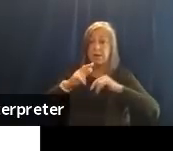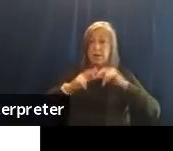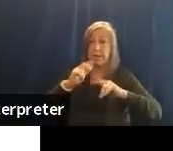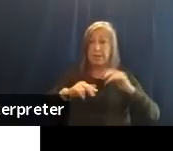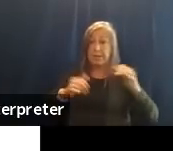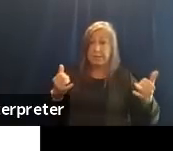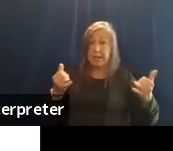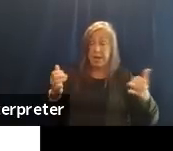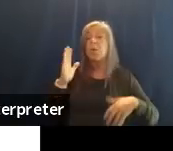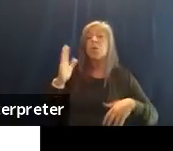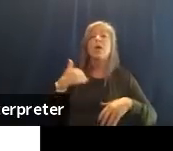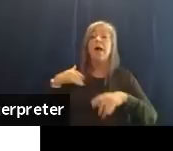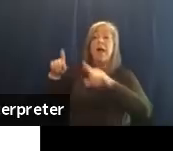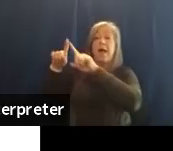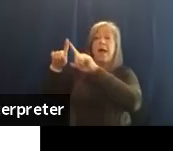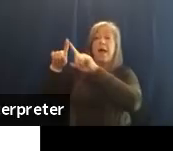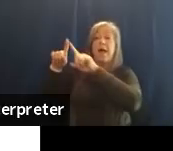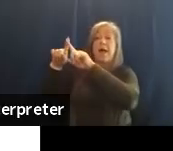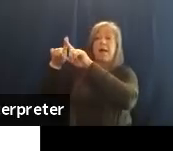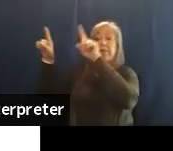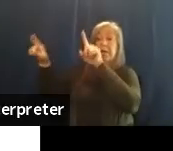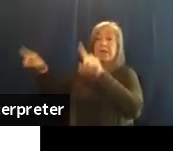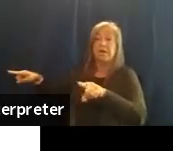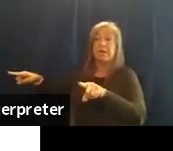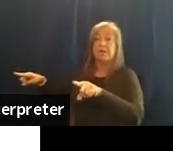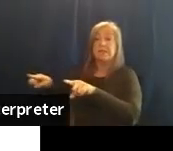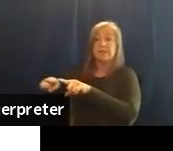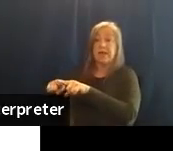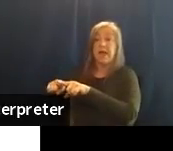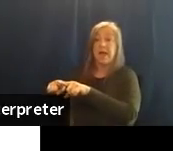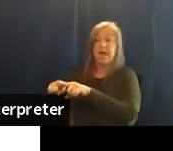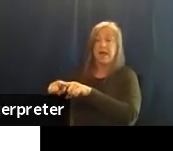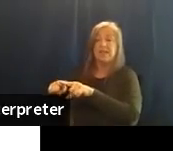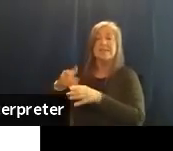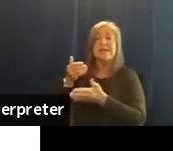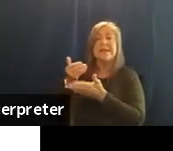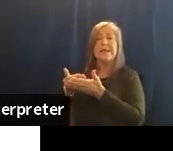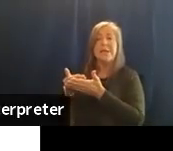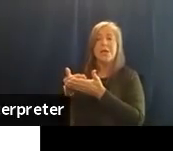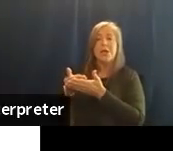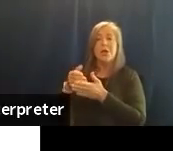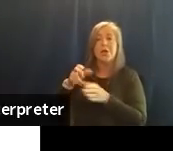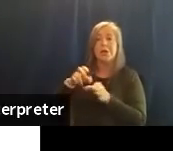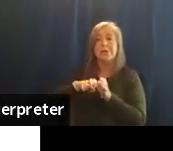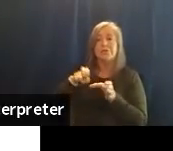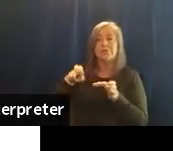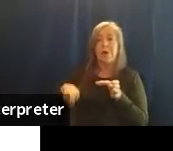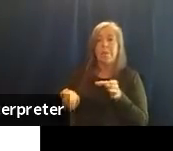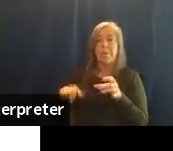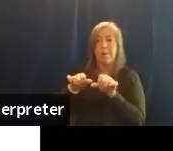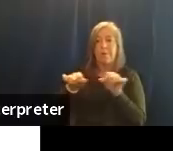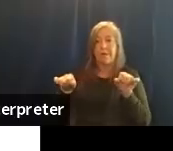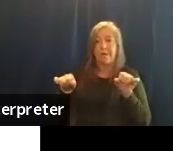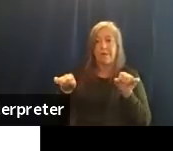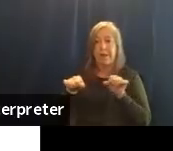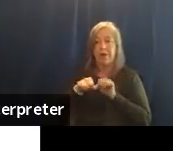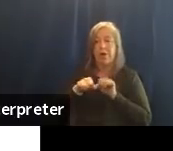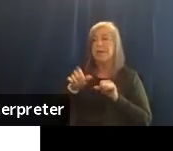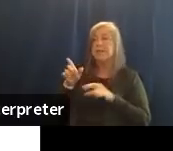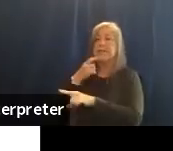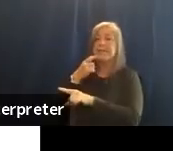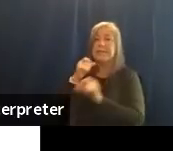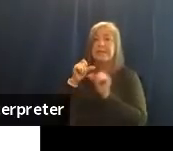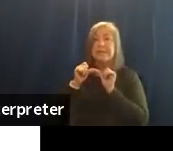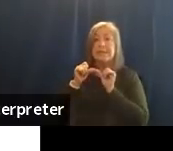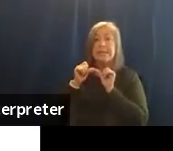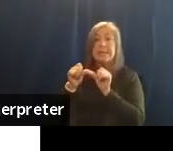at the drop-off areas and at the approaches to buildings, which will say, keep moving and don't gather. That's kind of our first step in encouraging the